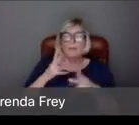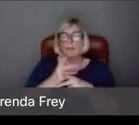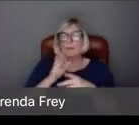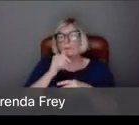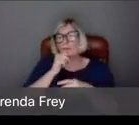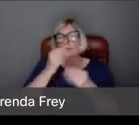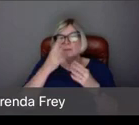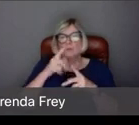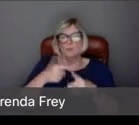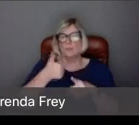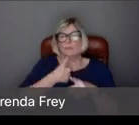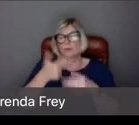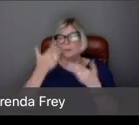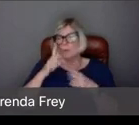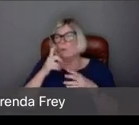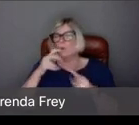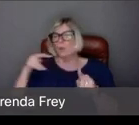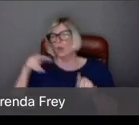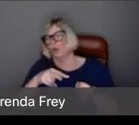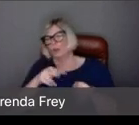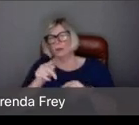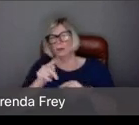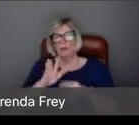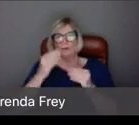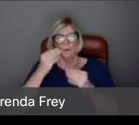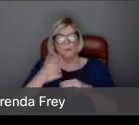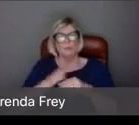to yourself, because you really don't know who's looking at it.